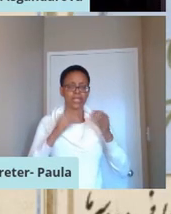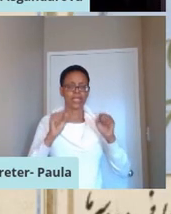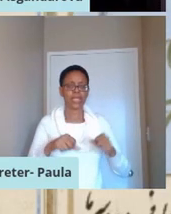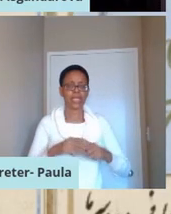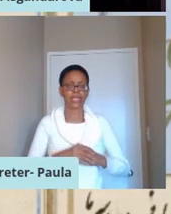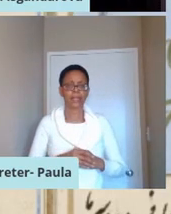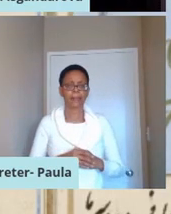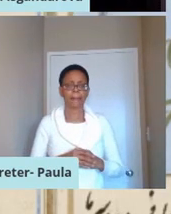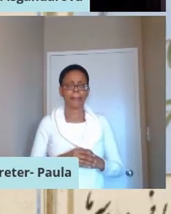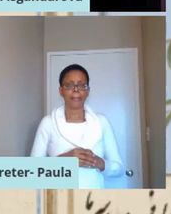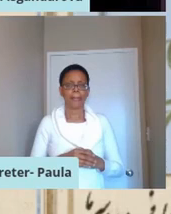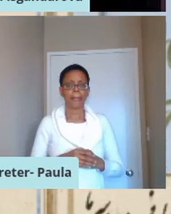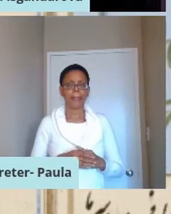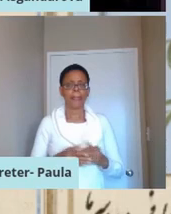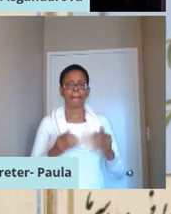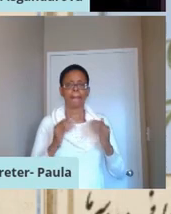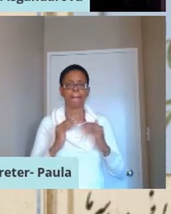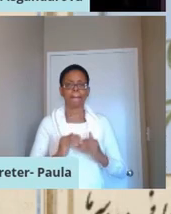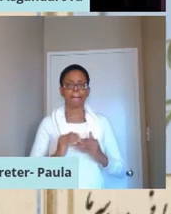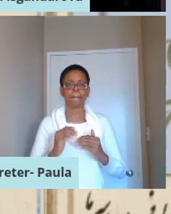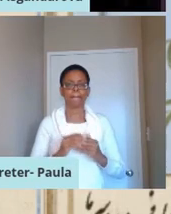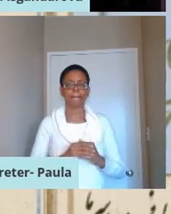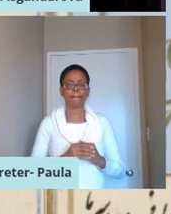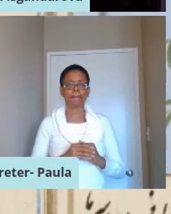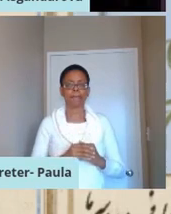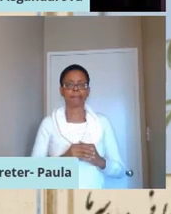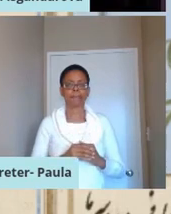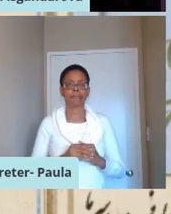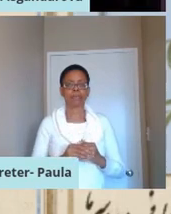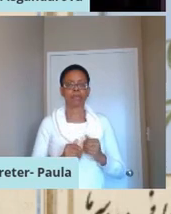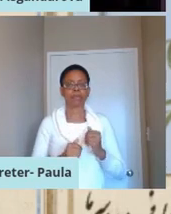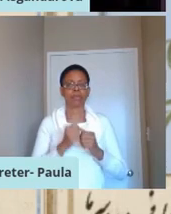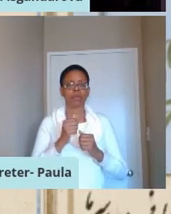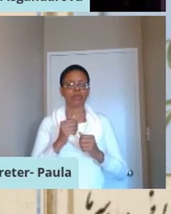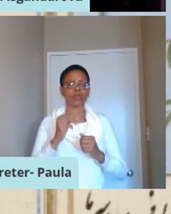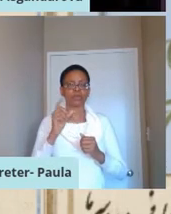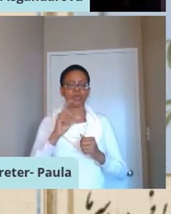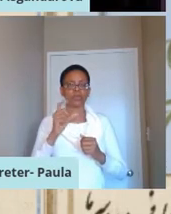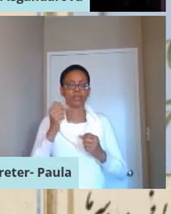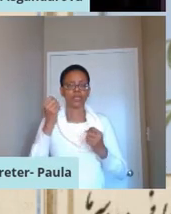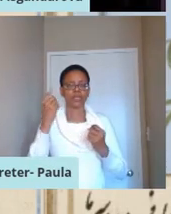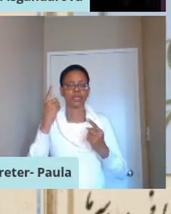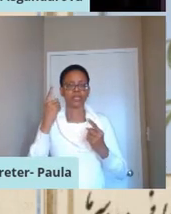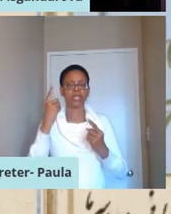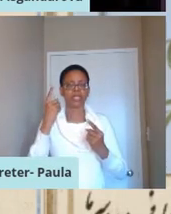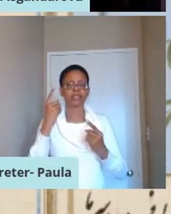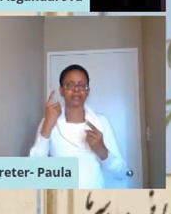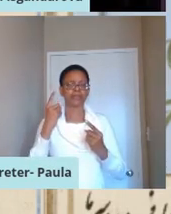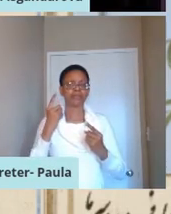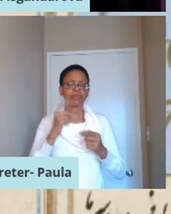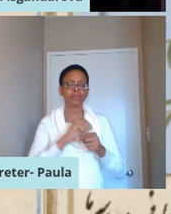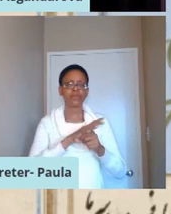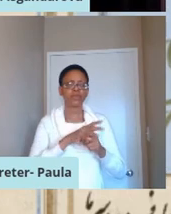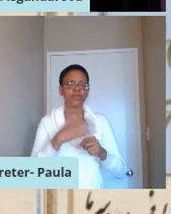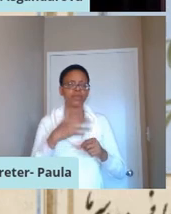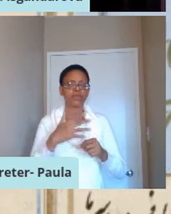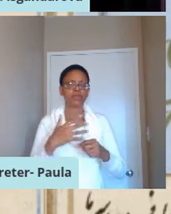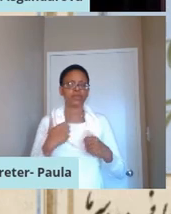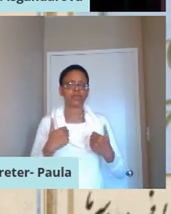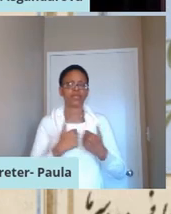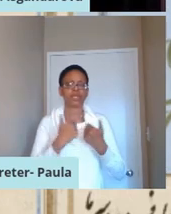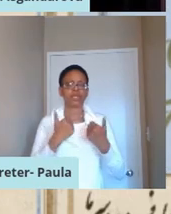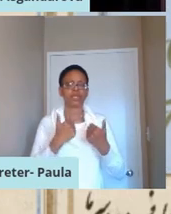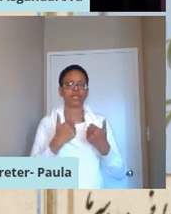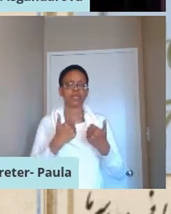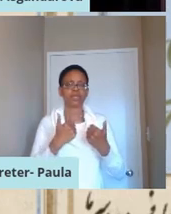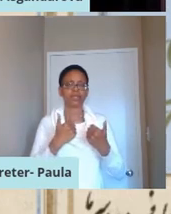The majority of Muslims understand the challenges of COVID-19 definitely from the